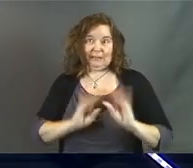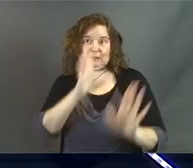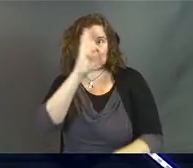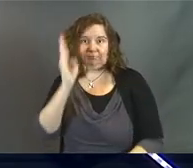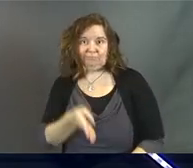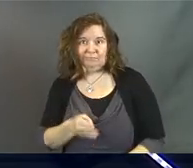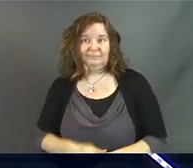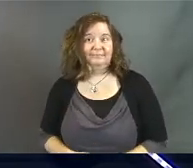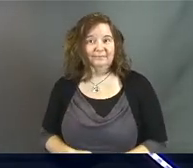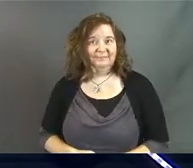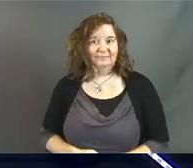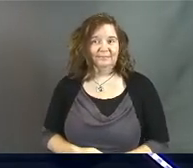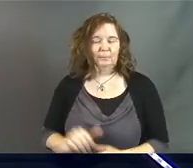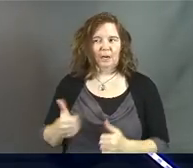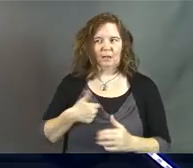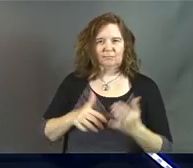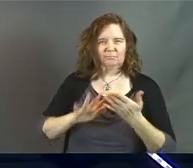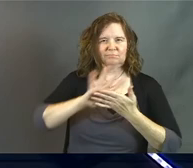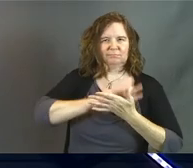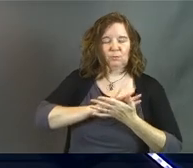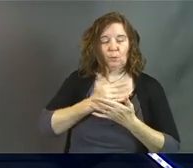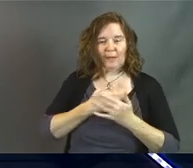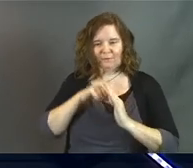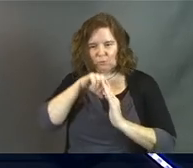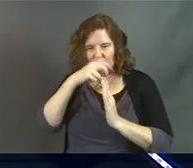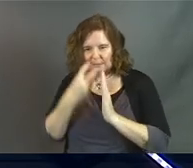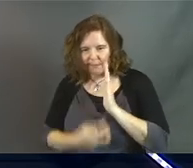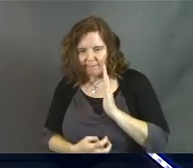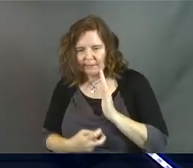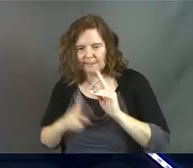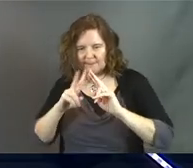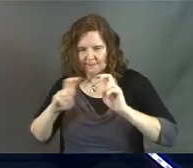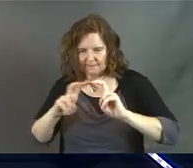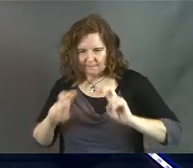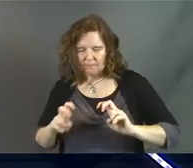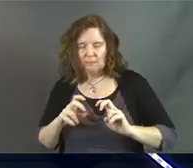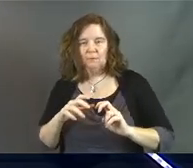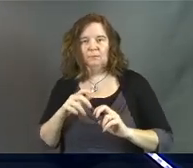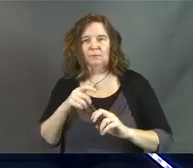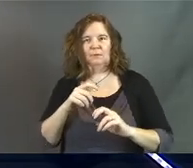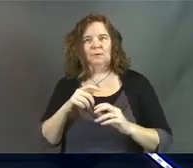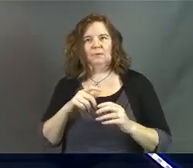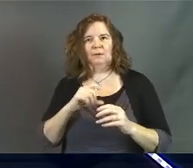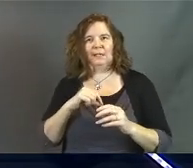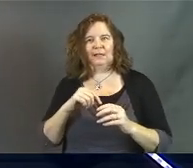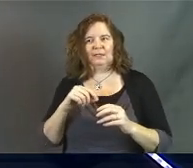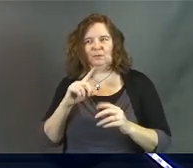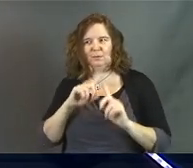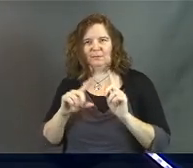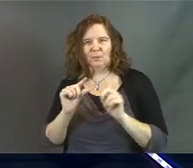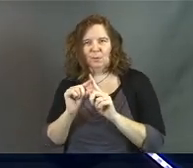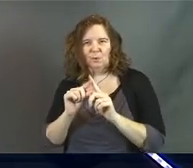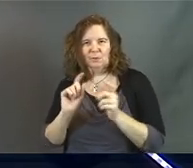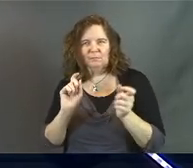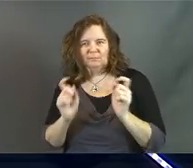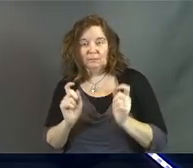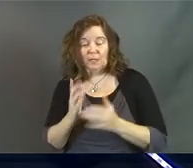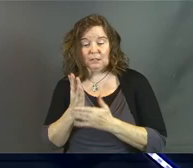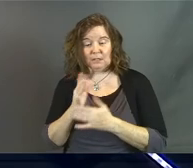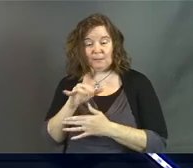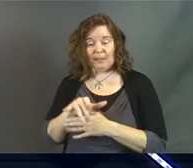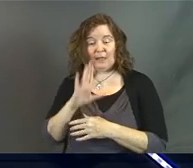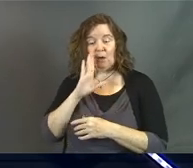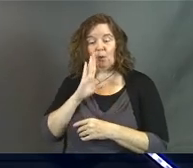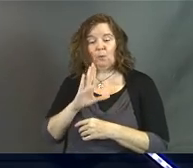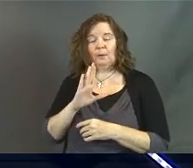all. We have to dive into the subtleties. We have to dive in to the nuances. And some of that